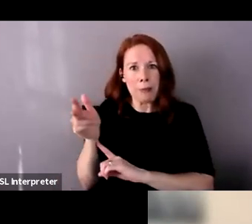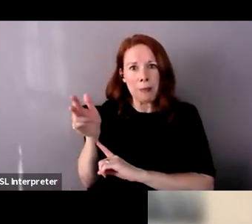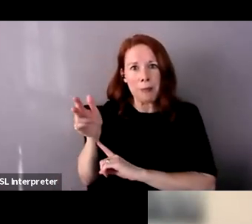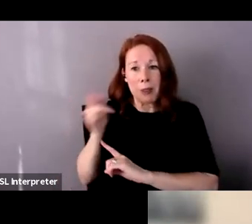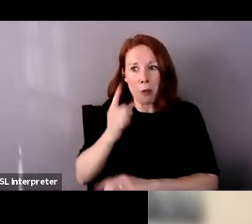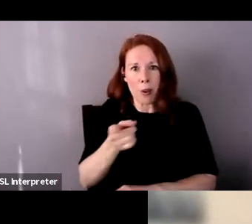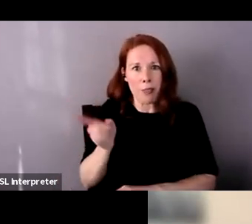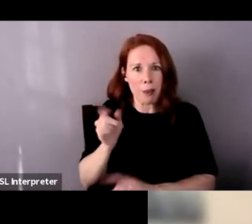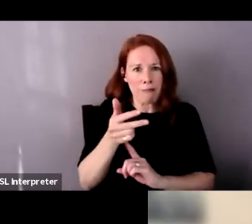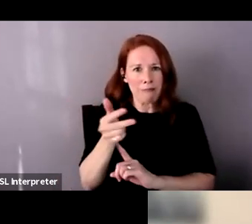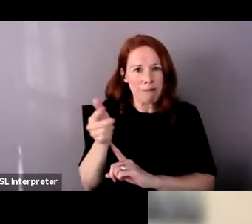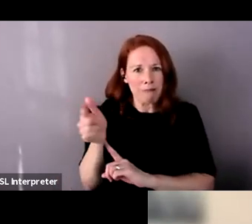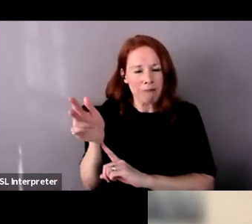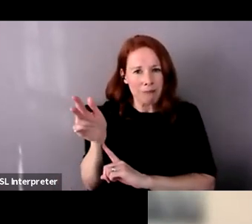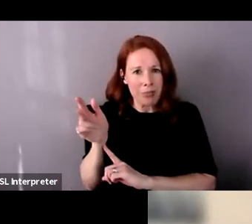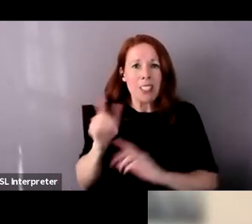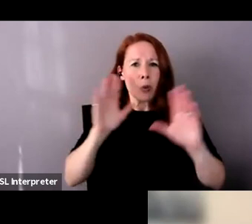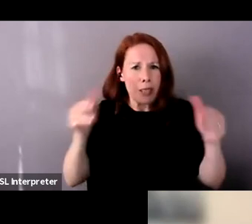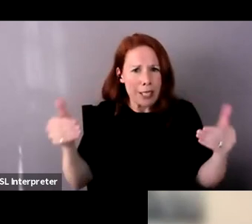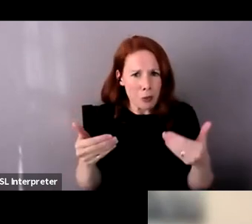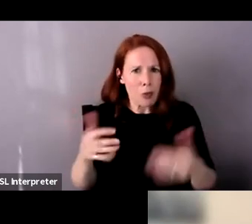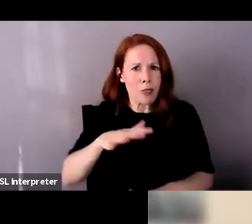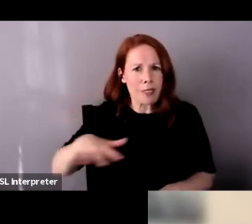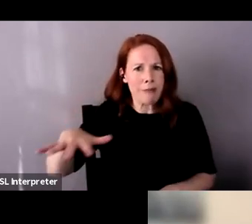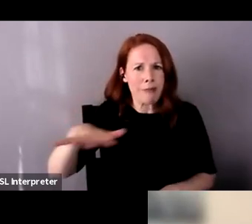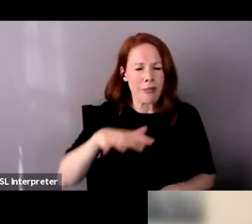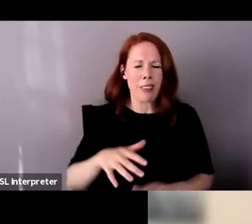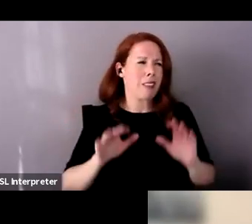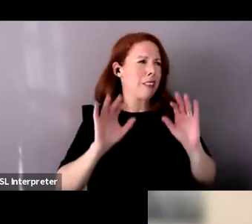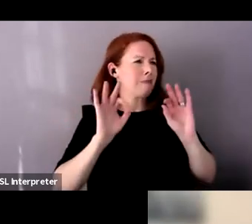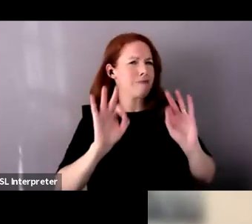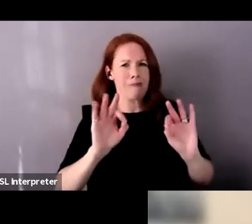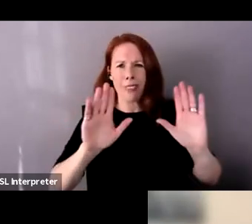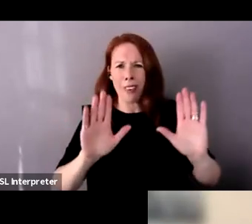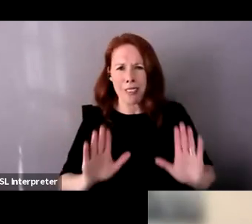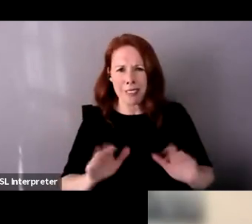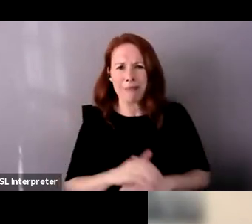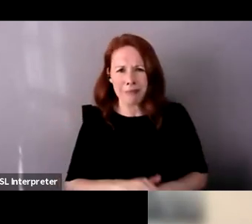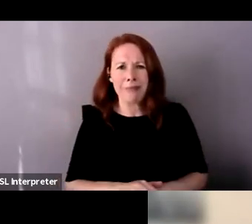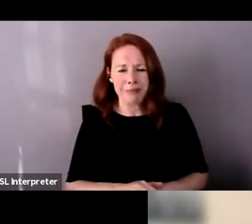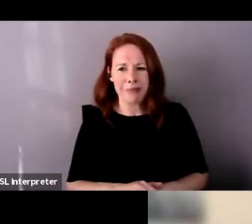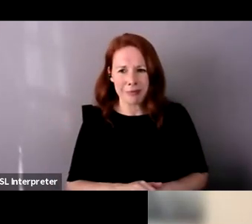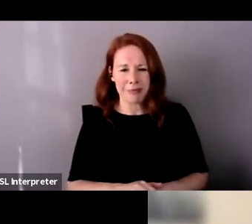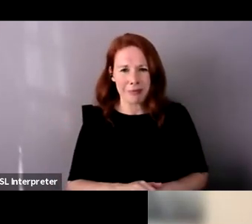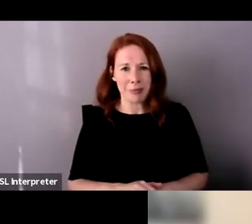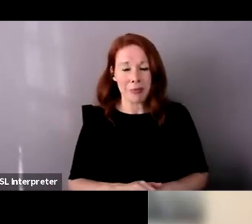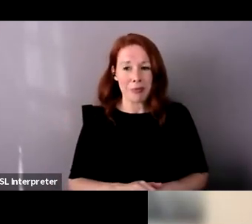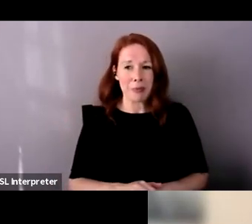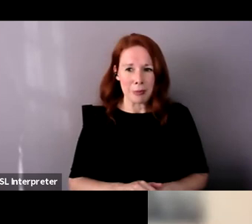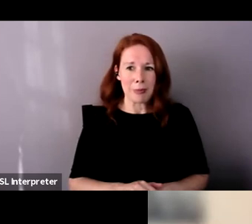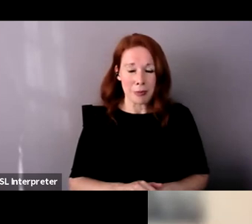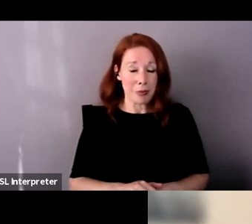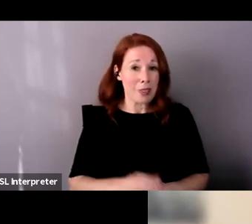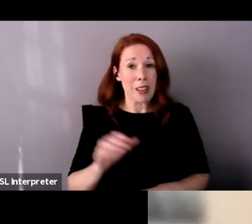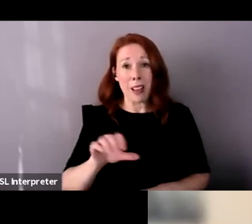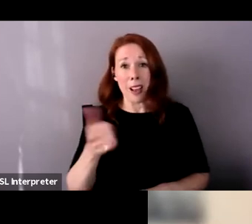them to introduce the space, which I thought was really cool. But just to kind of offer some, just